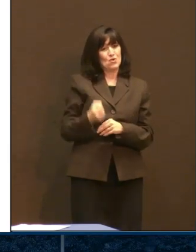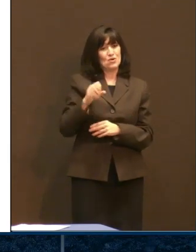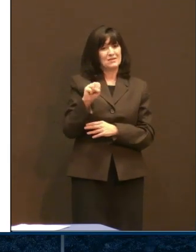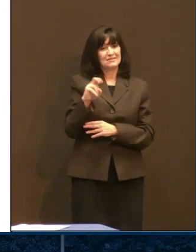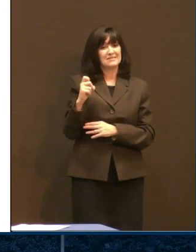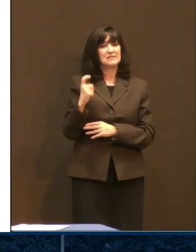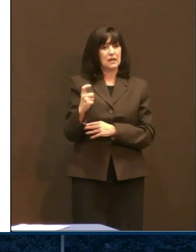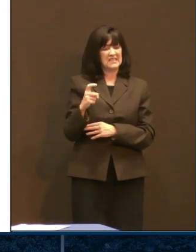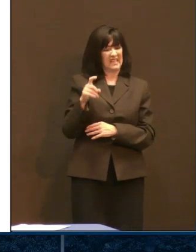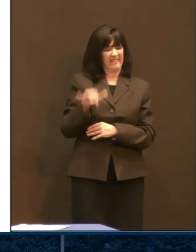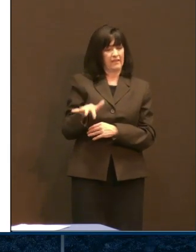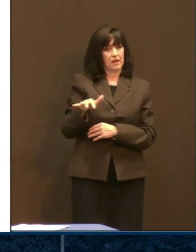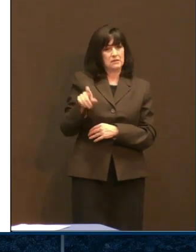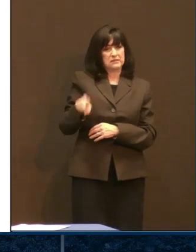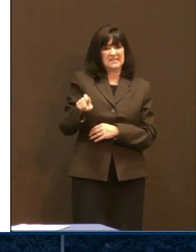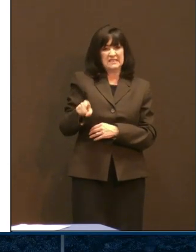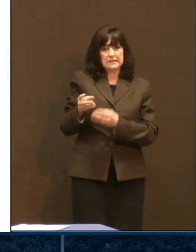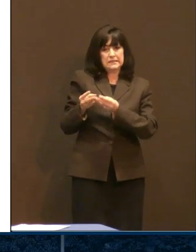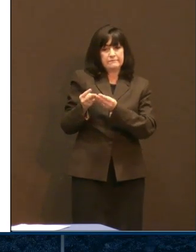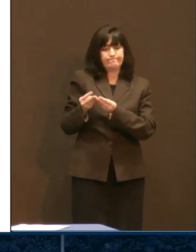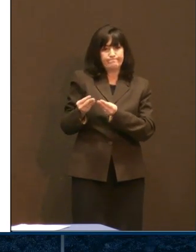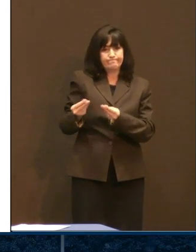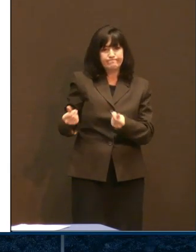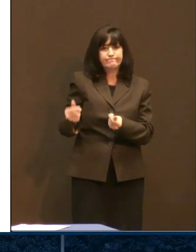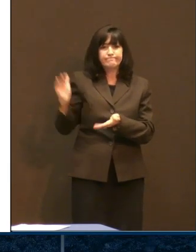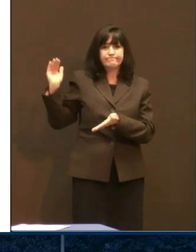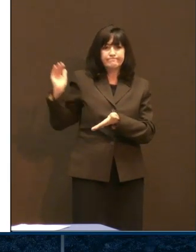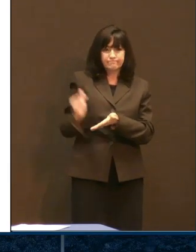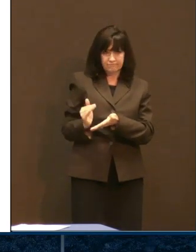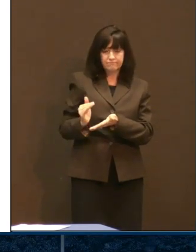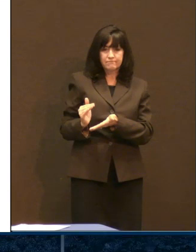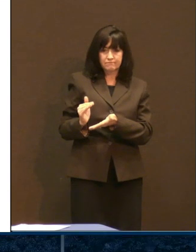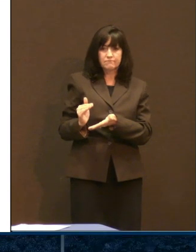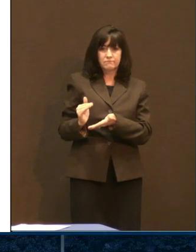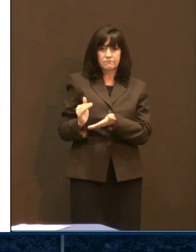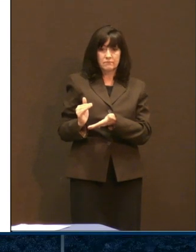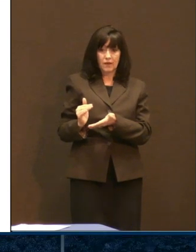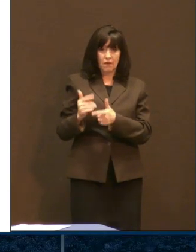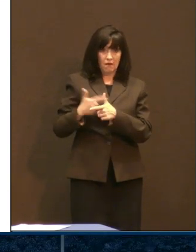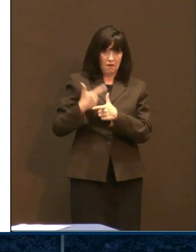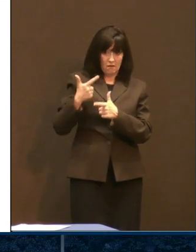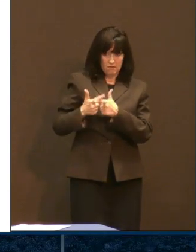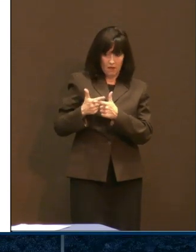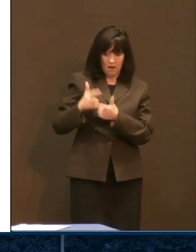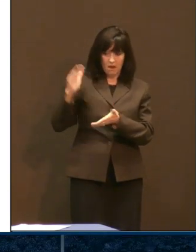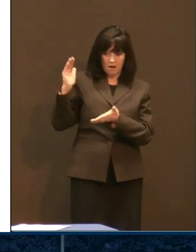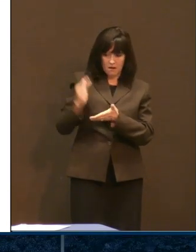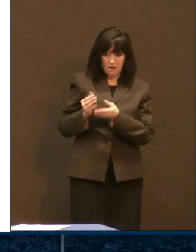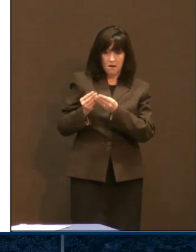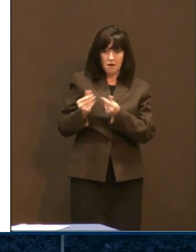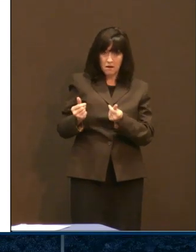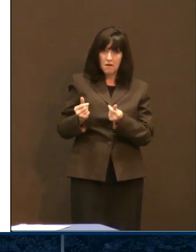phase will be how effectively we stay the course with respect to current